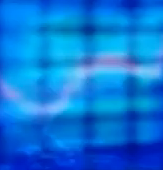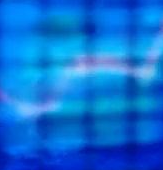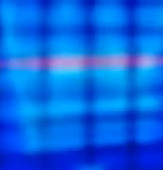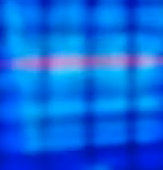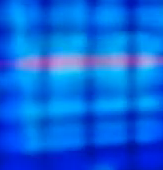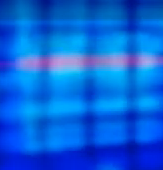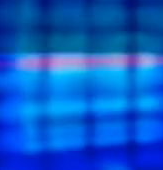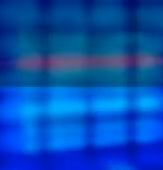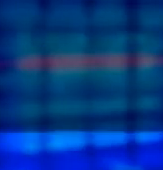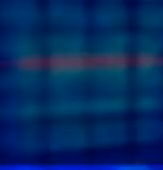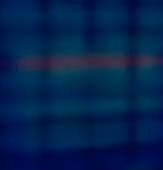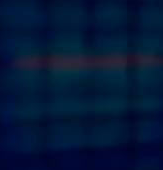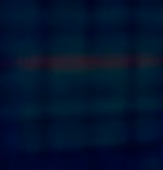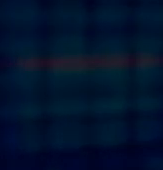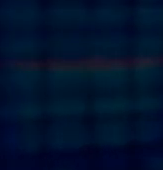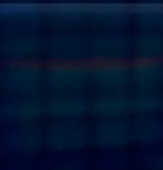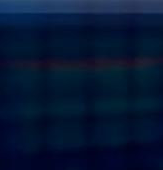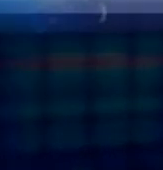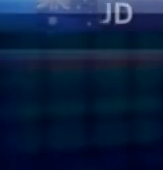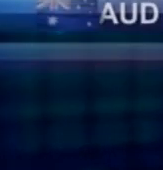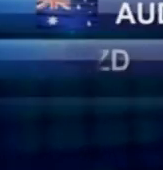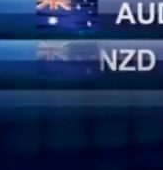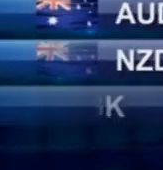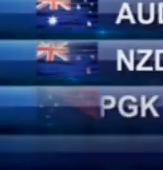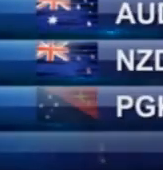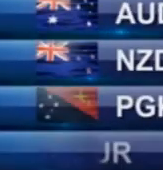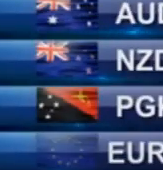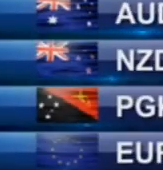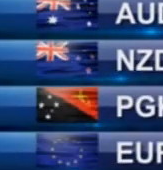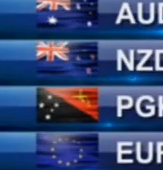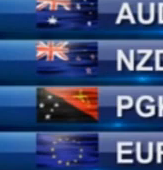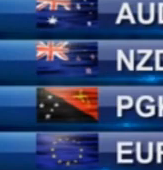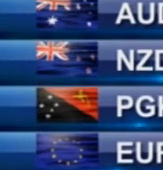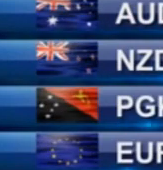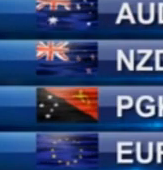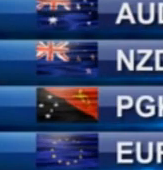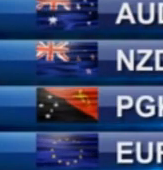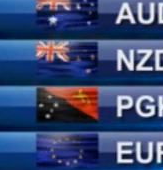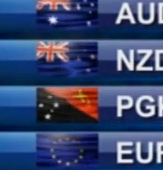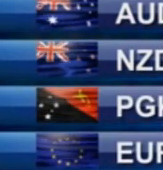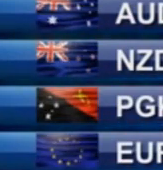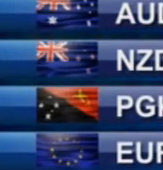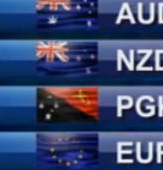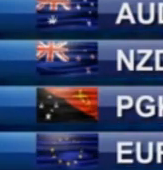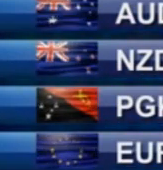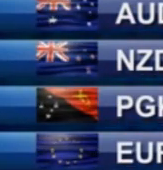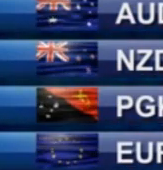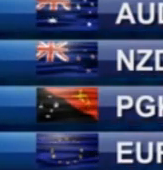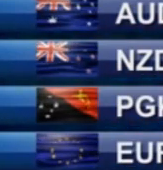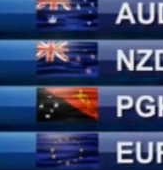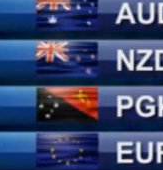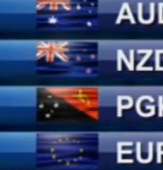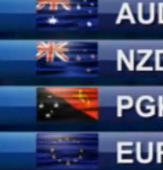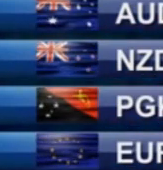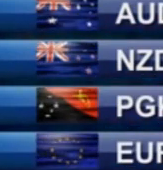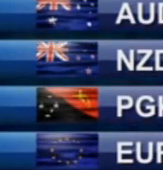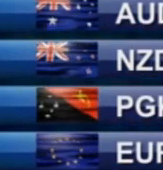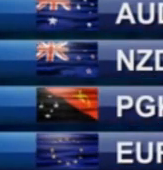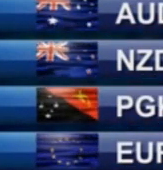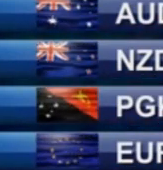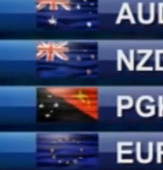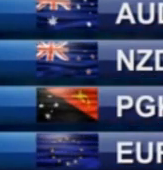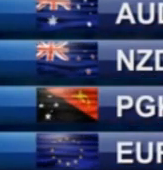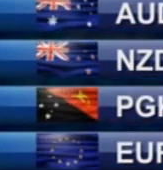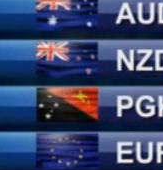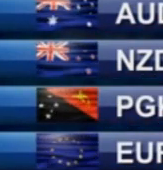Pinaka. Here the local exchange rates are set early this morning. The Fiji dollar strengthened against the neighboring Aussie and Kiwi dollars, as